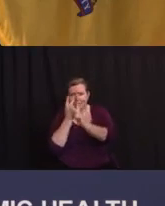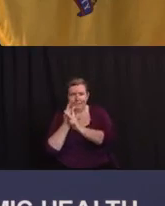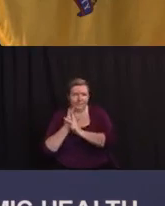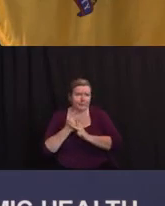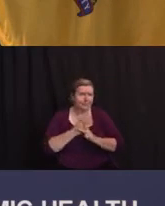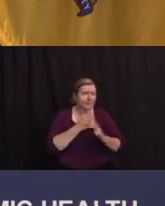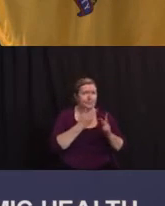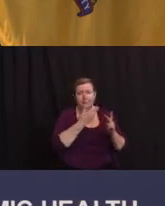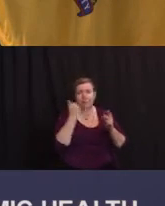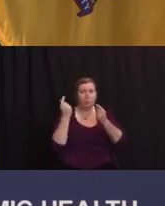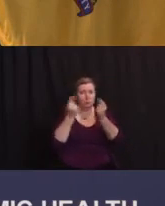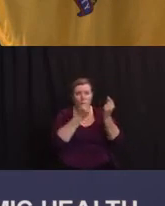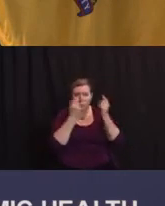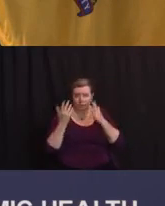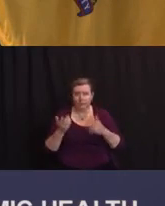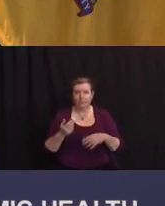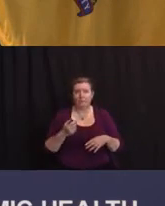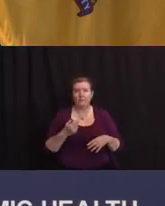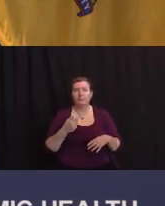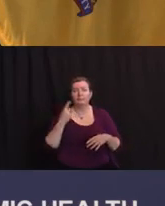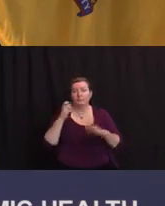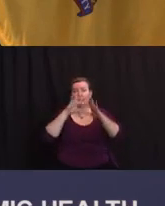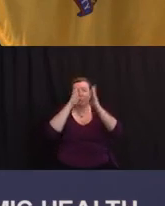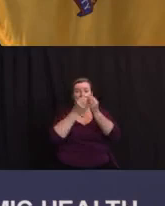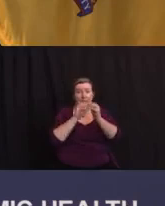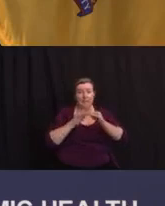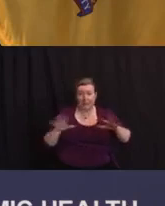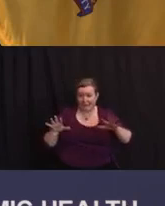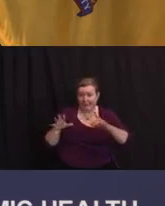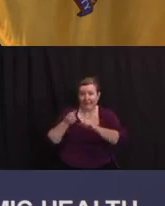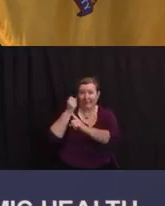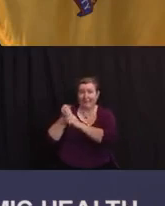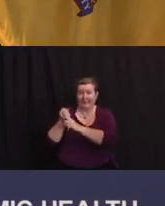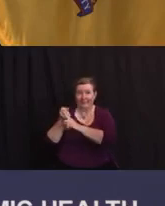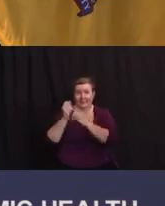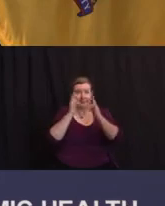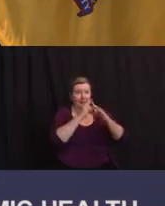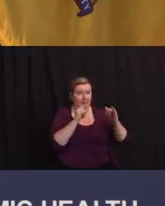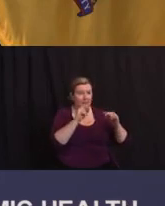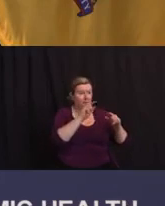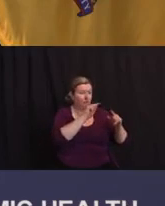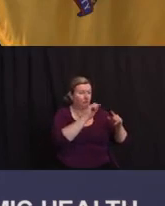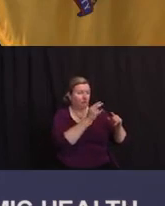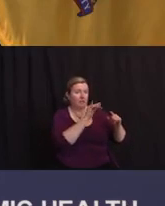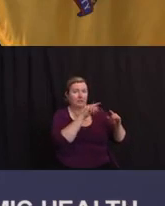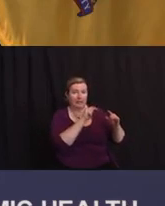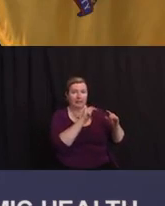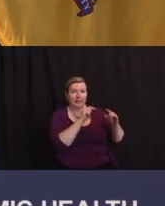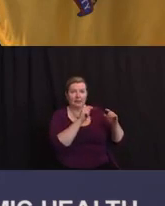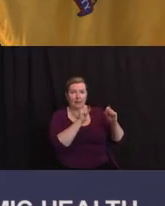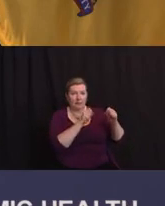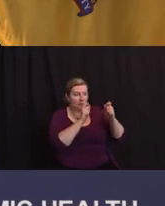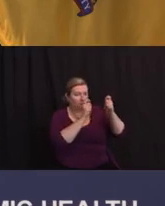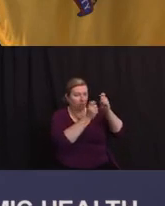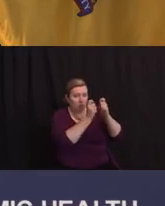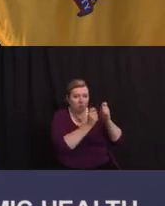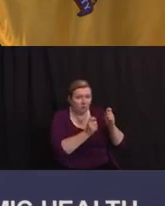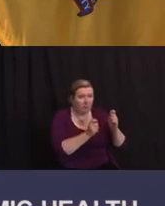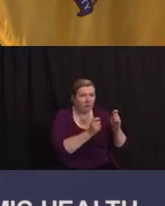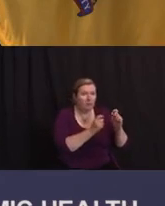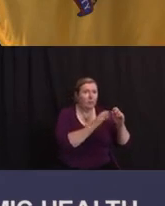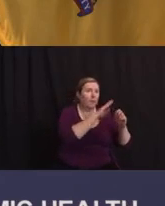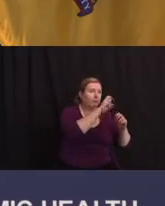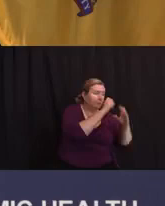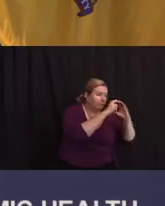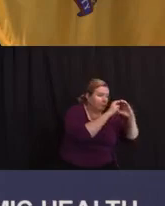26,000 lives, but in that vein, at least, they've made tremendous progress in both the bus and rail lines, including the clean energy part